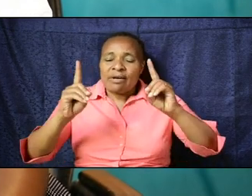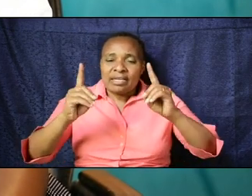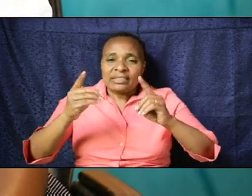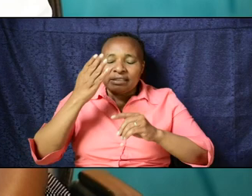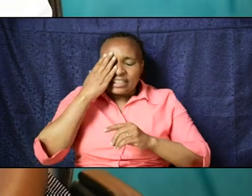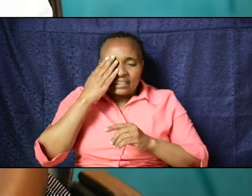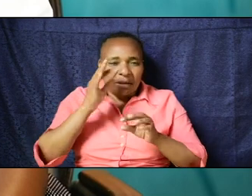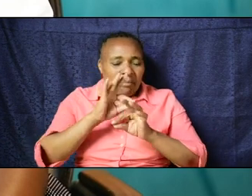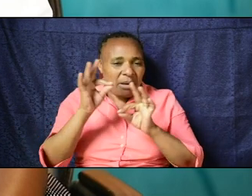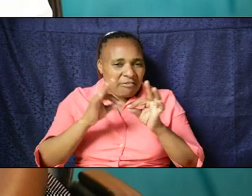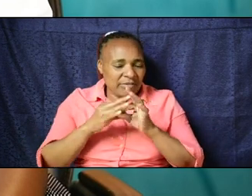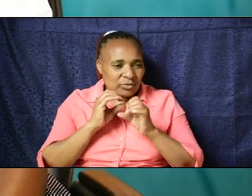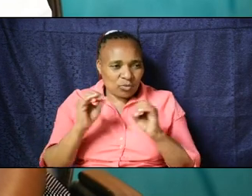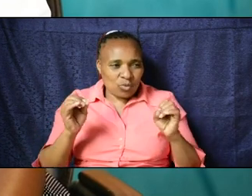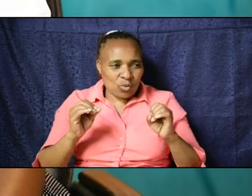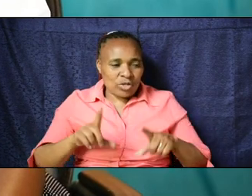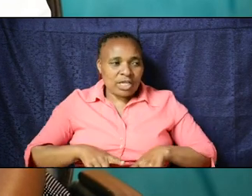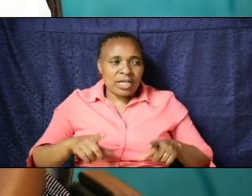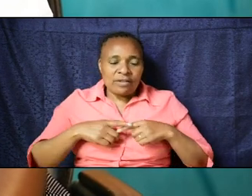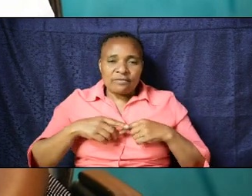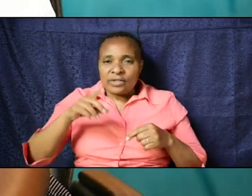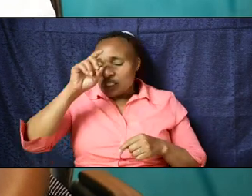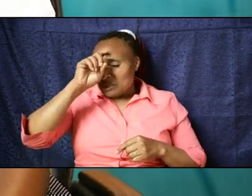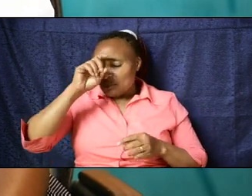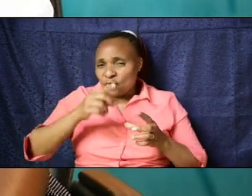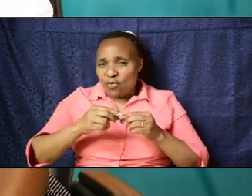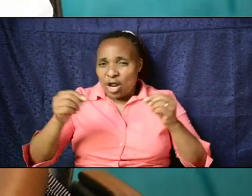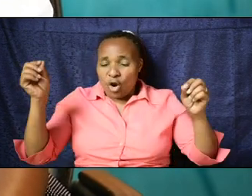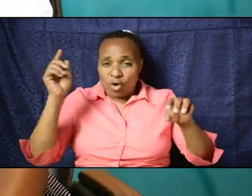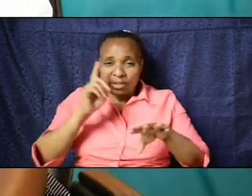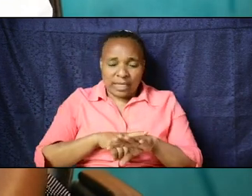perfect. I mean, they had lived in Egypt for so long,